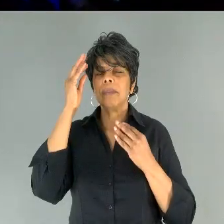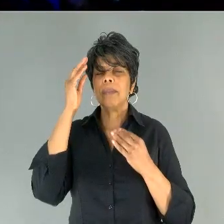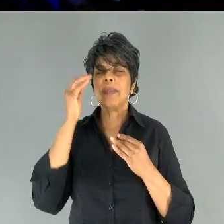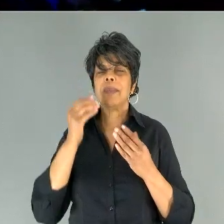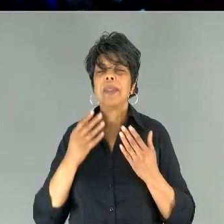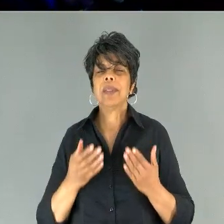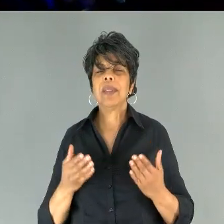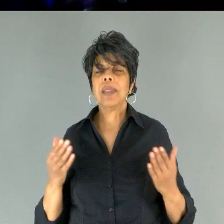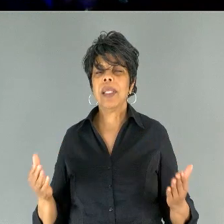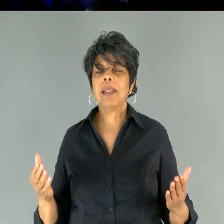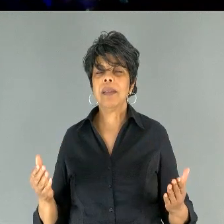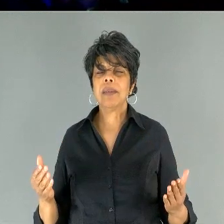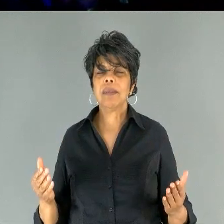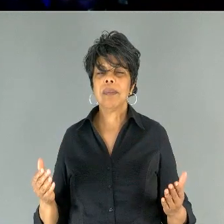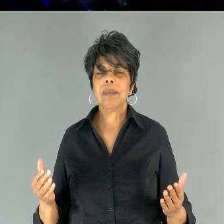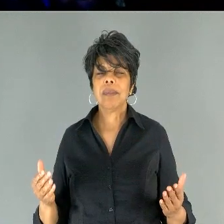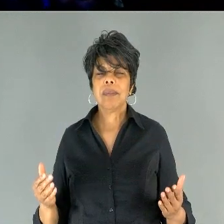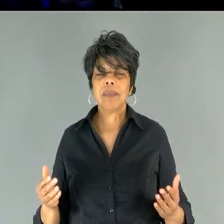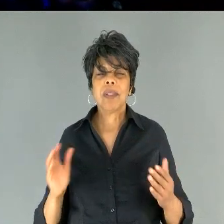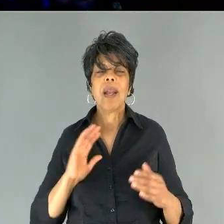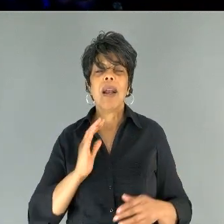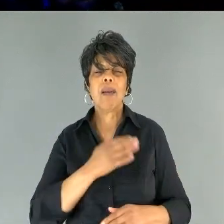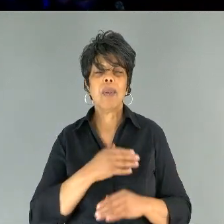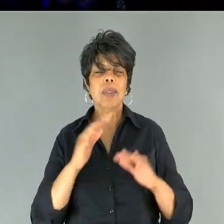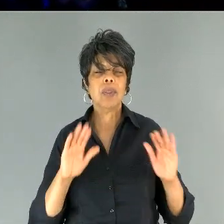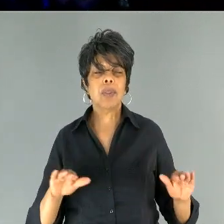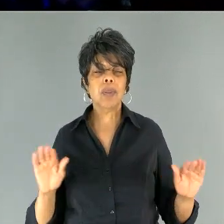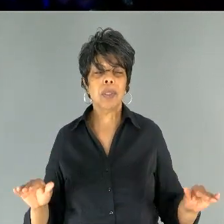that belong to you.